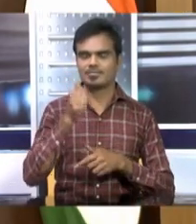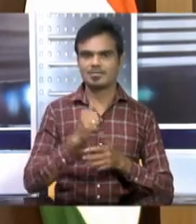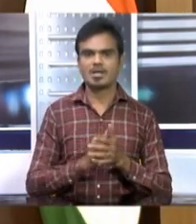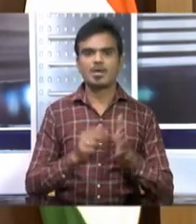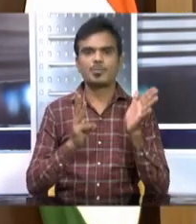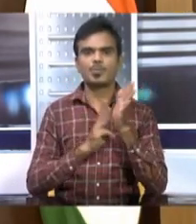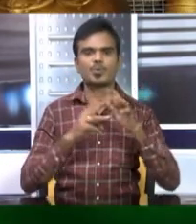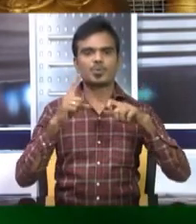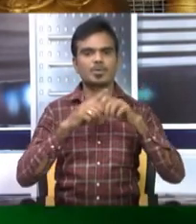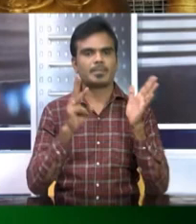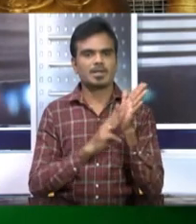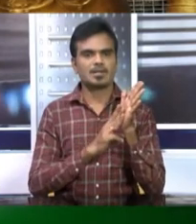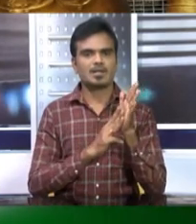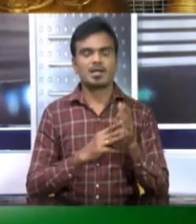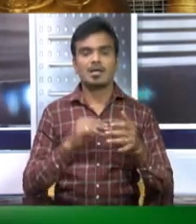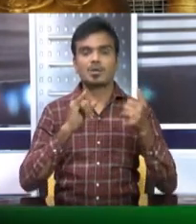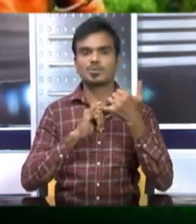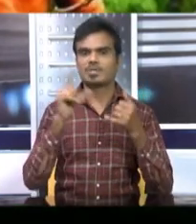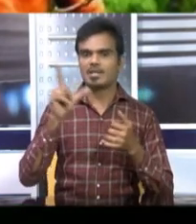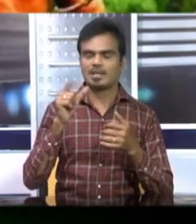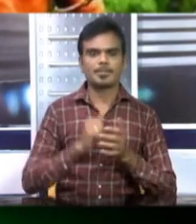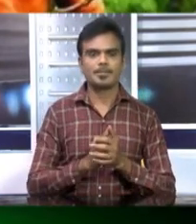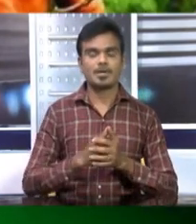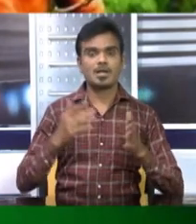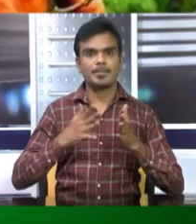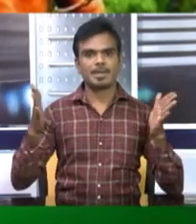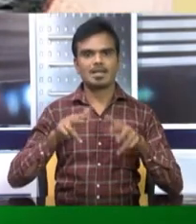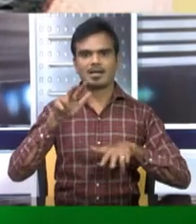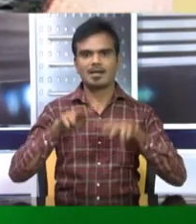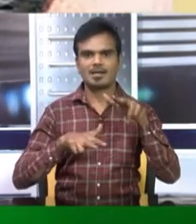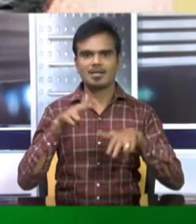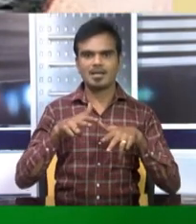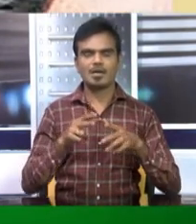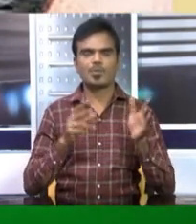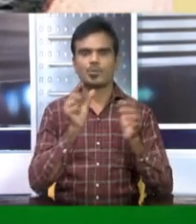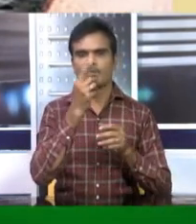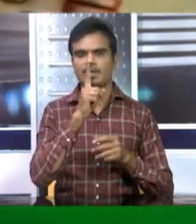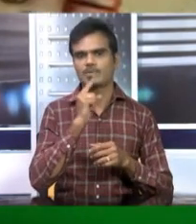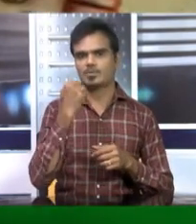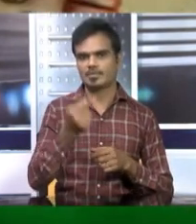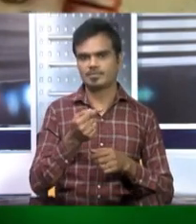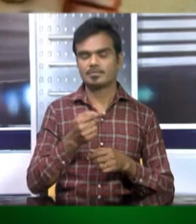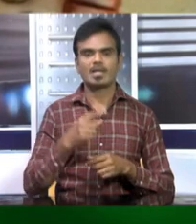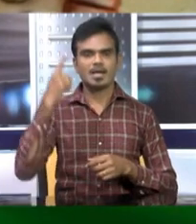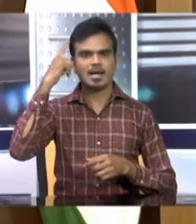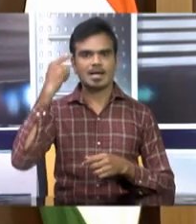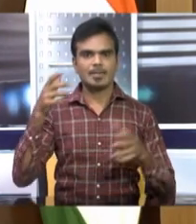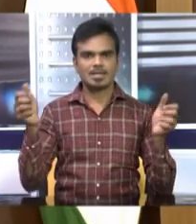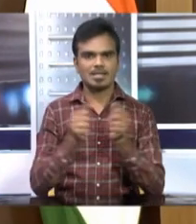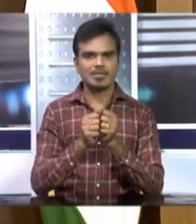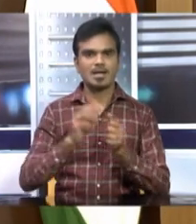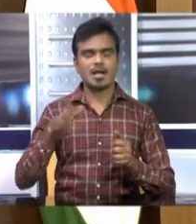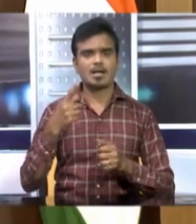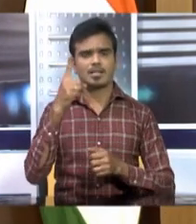Muthu Kutumbanar, Sundaralingam, Periya Kaladi, Umaidurai, Karuppa Servai,